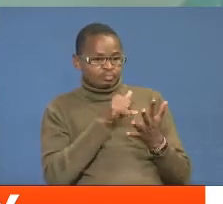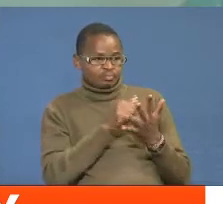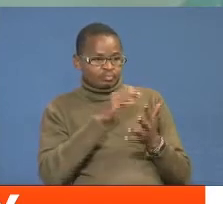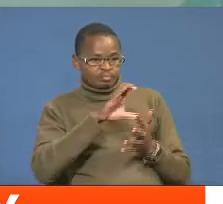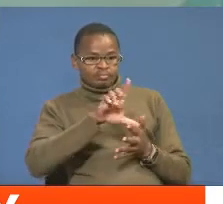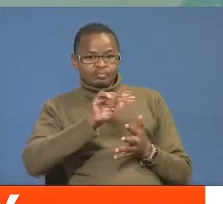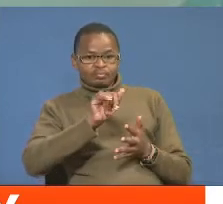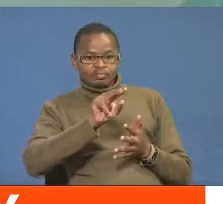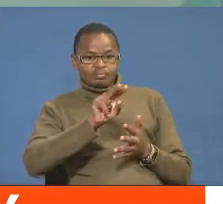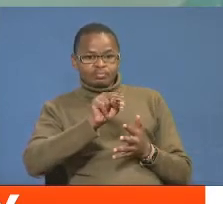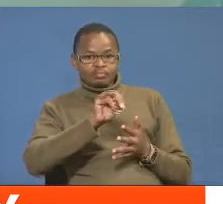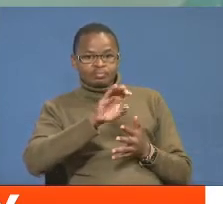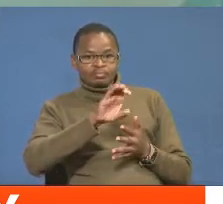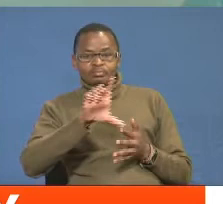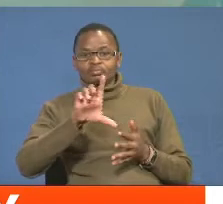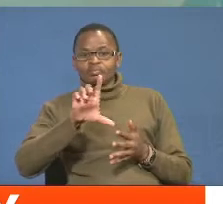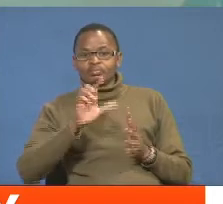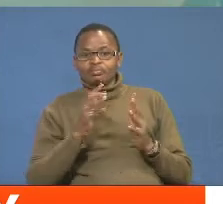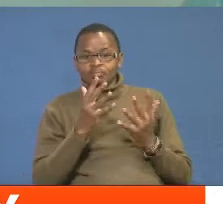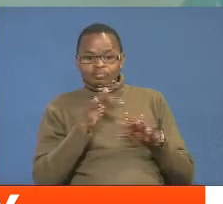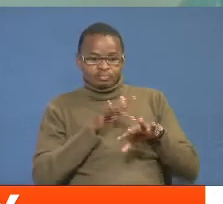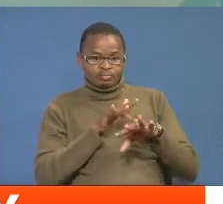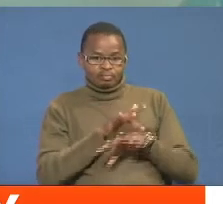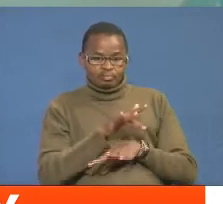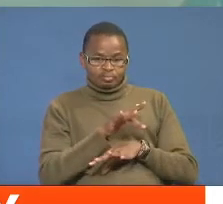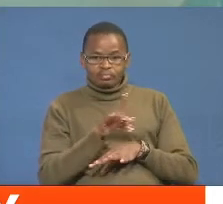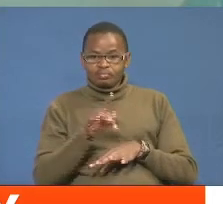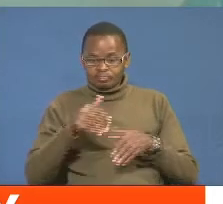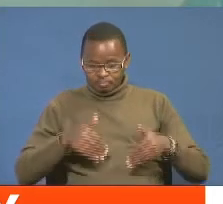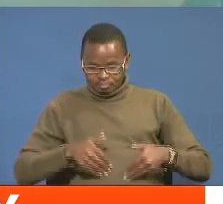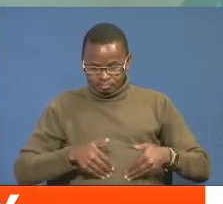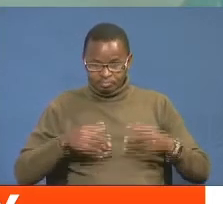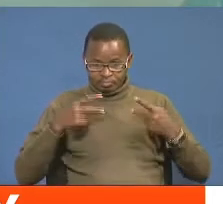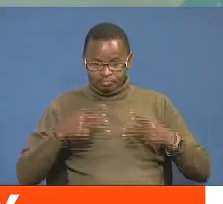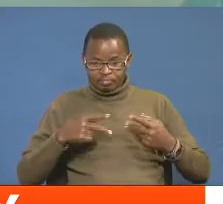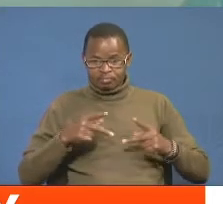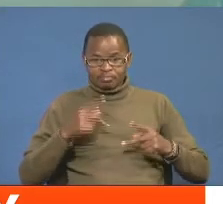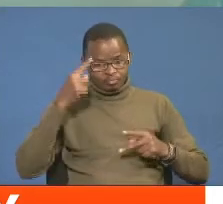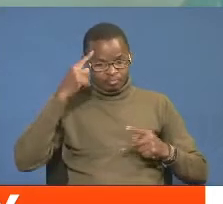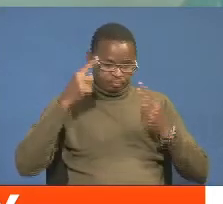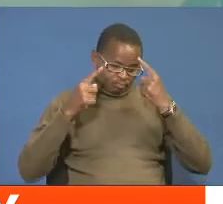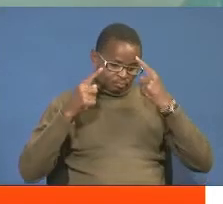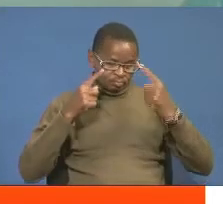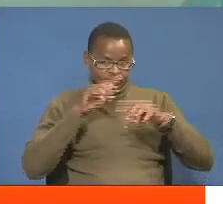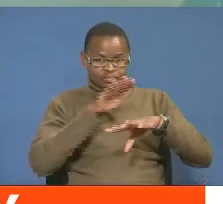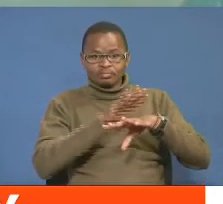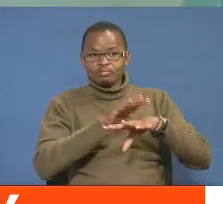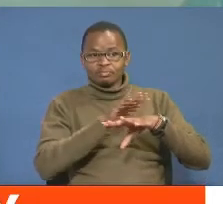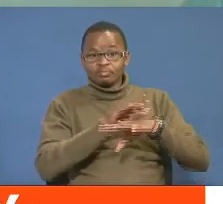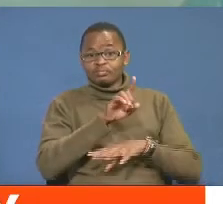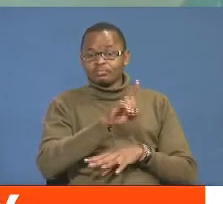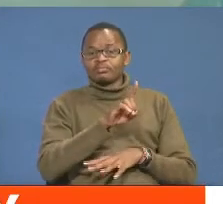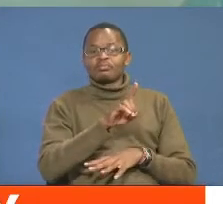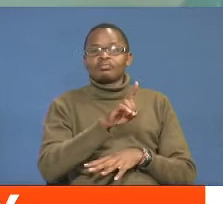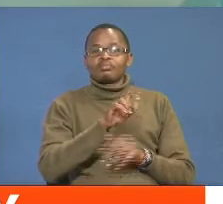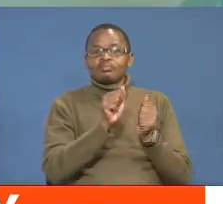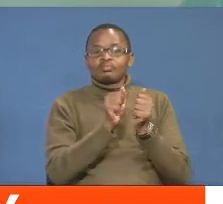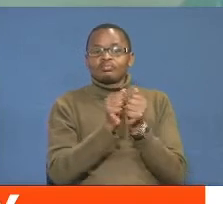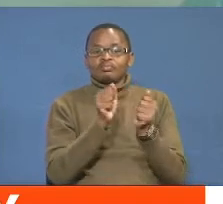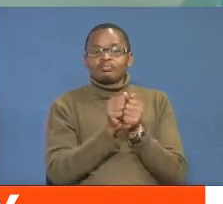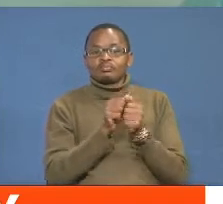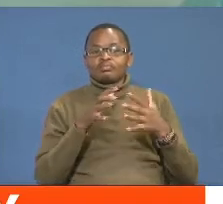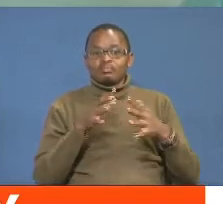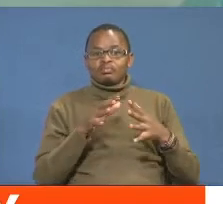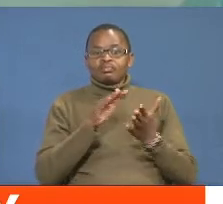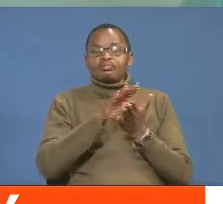clinical trials because it's not really known how it's going to affect this young population. Mm-hmm. So I think it's good to stick with the you know,